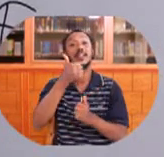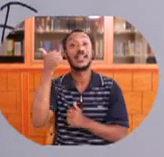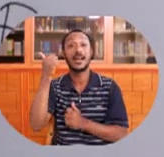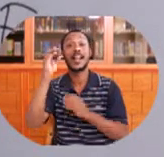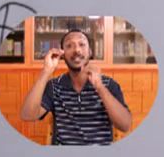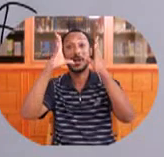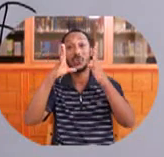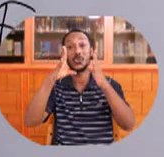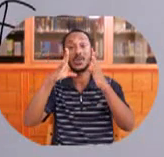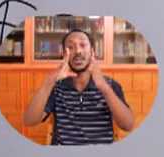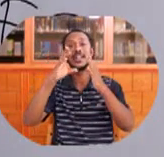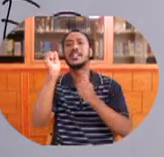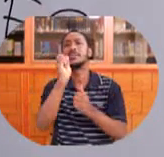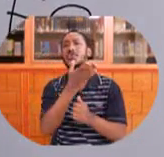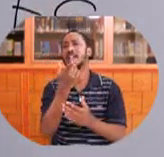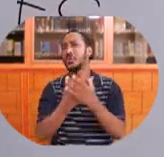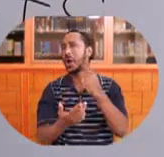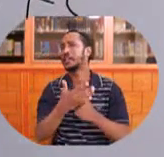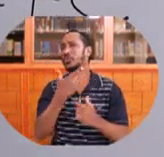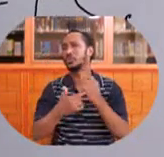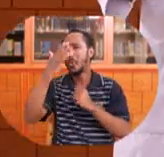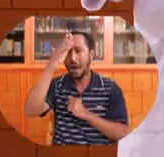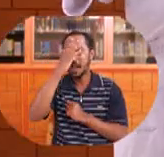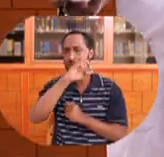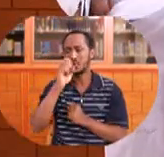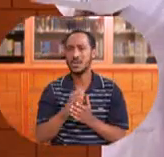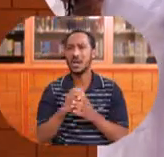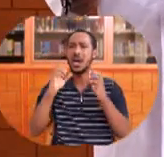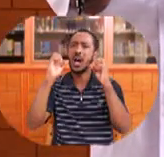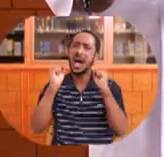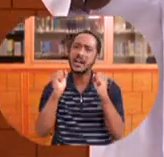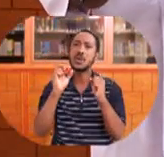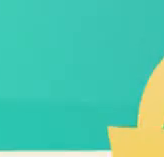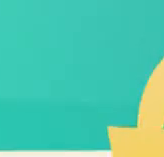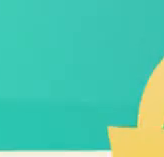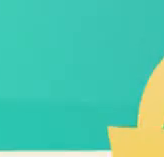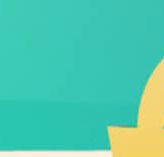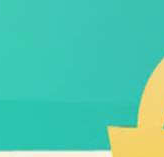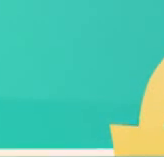water, can you think that there is hard water or soft water?